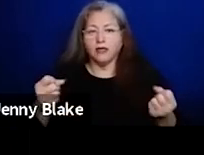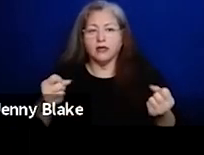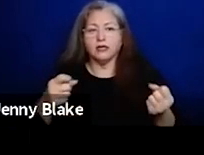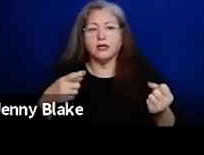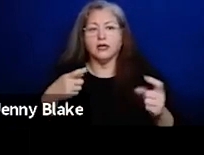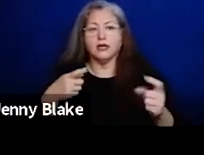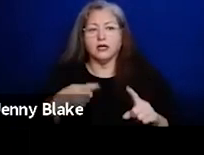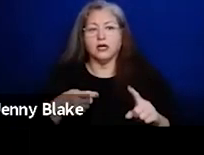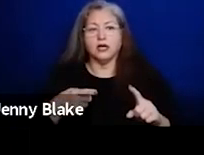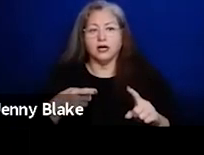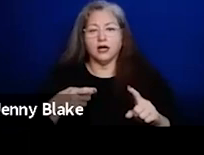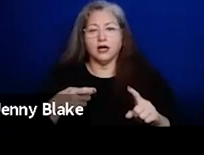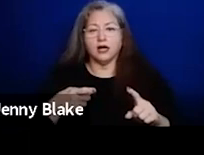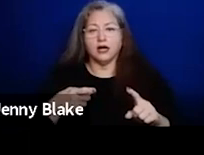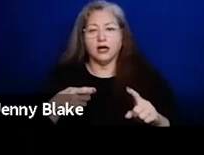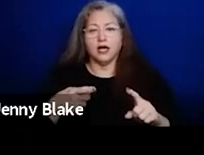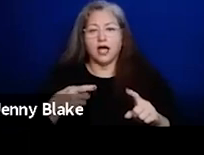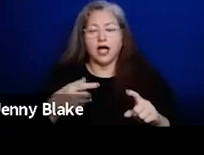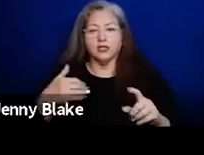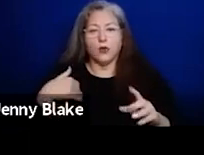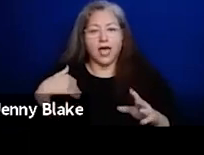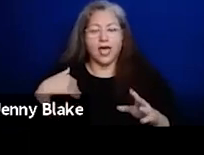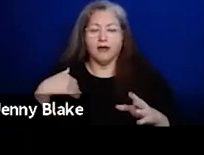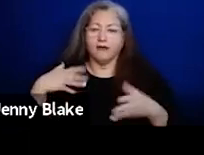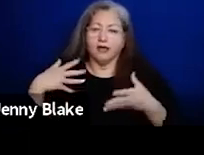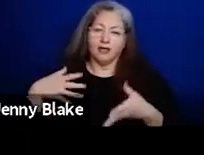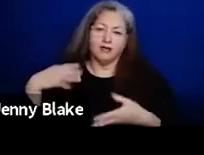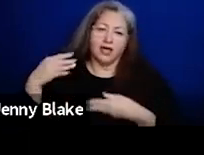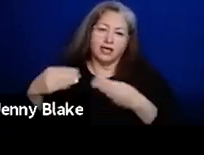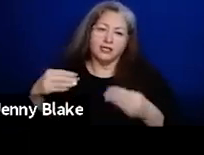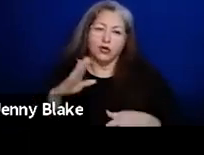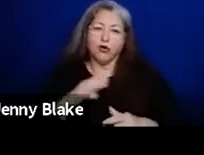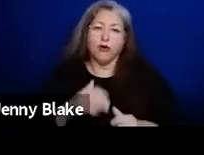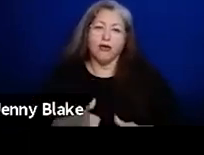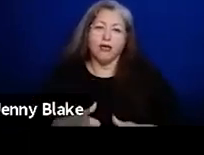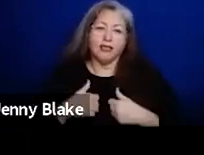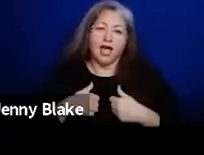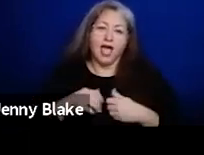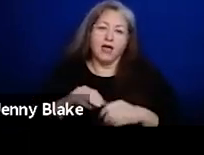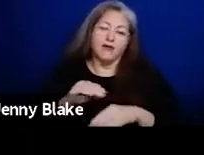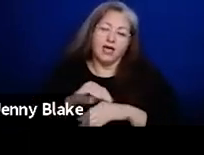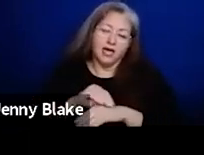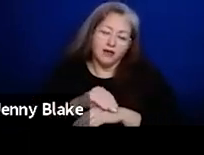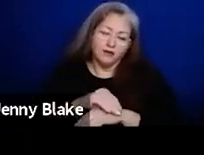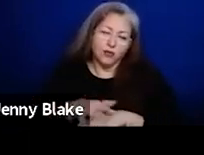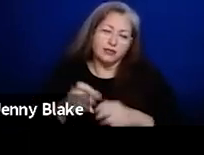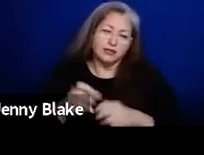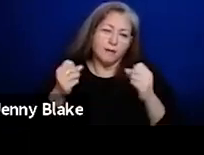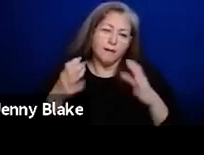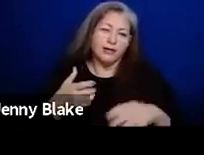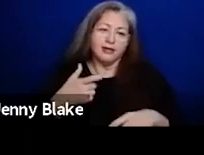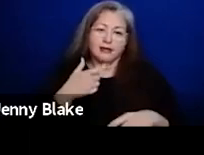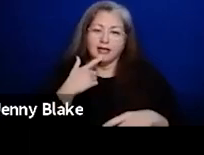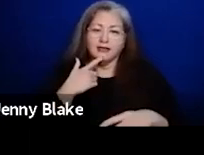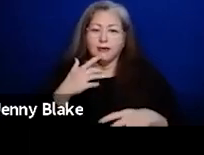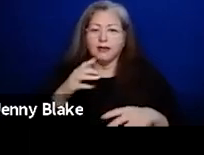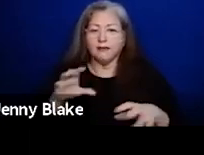She has left a legacy, and her life influenced many lesbian activists.